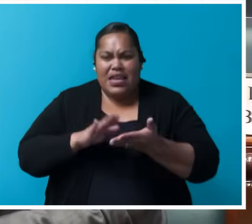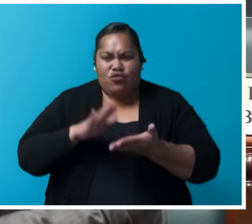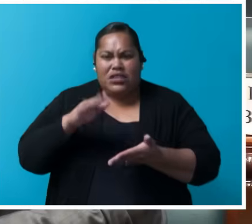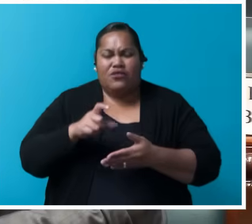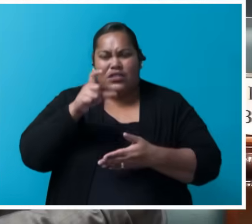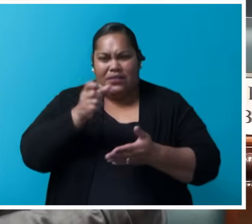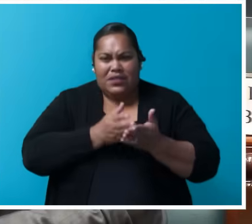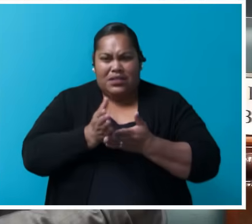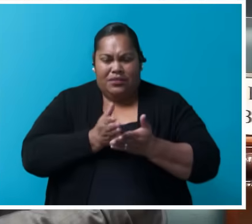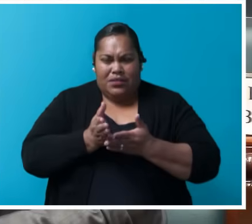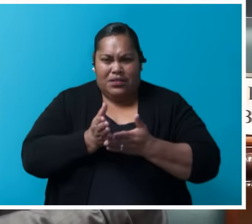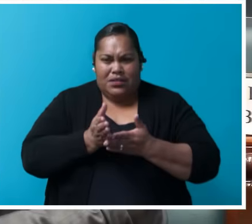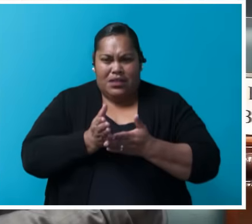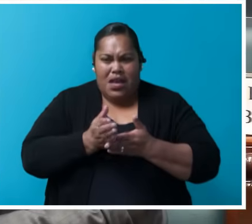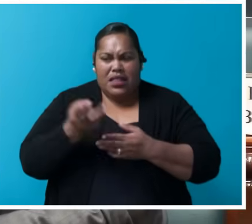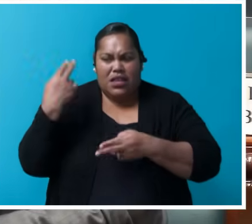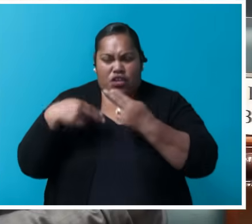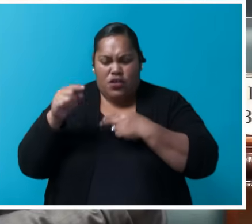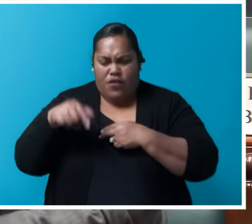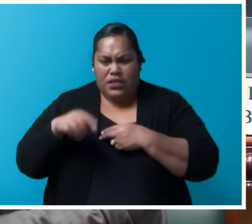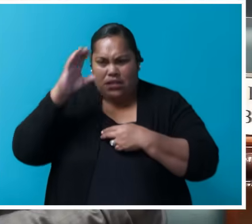servants in the history of this country.